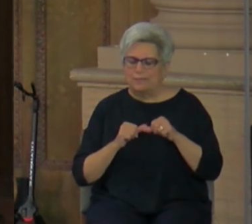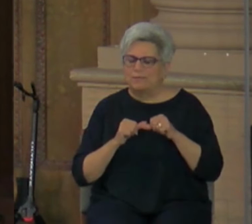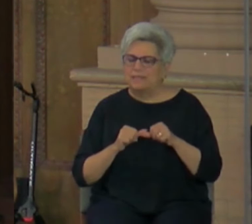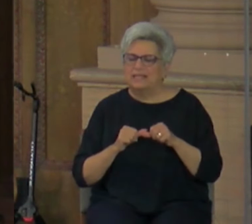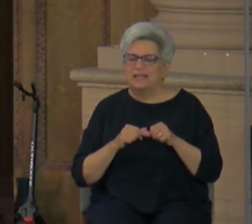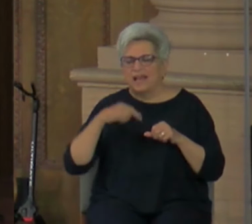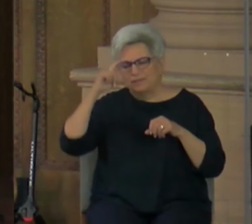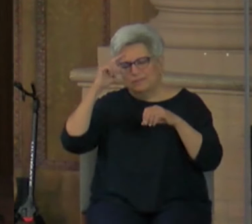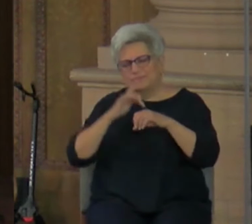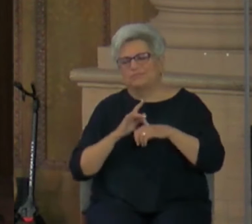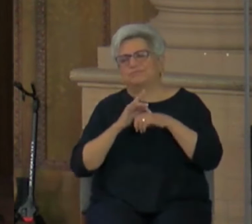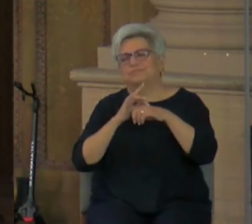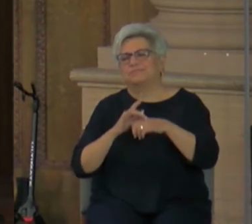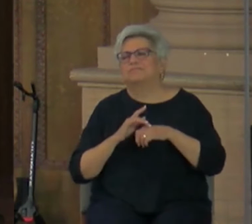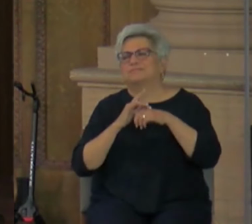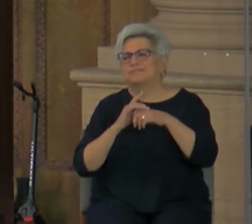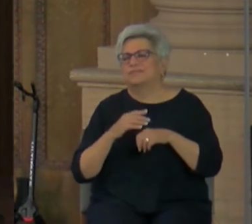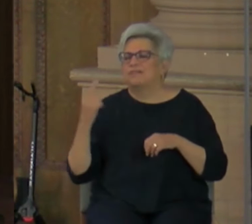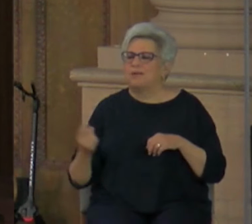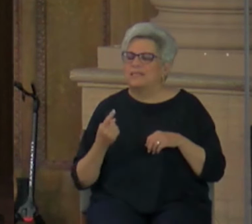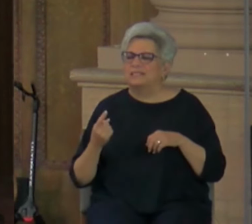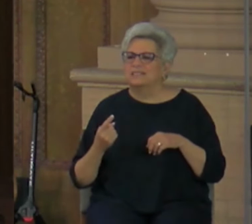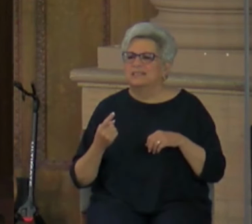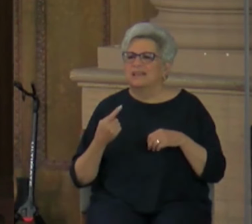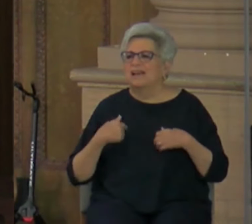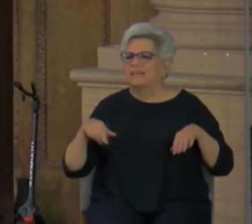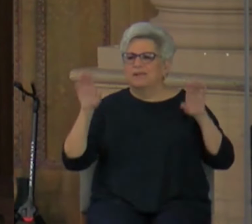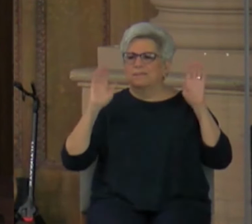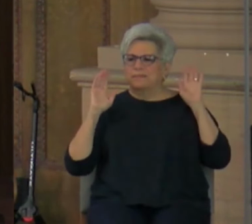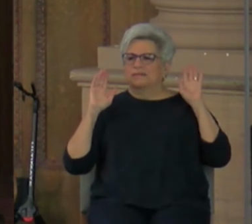thoughts, and this is all that my life will ever be.